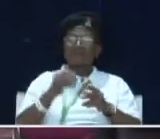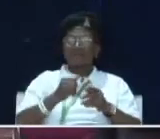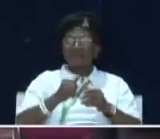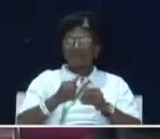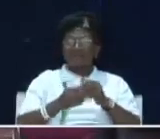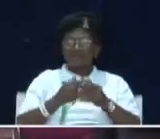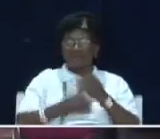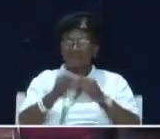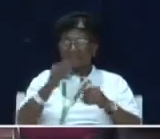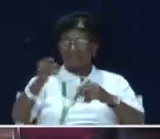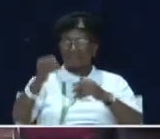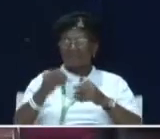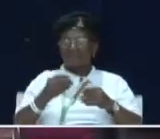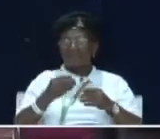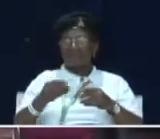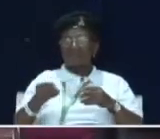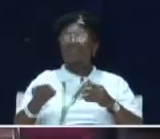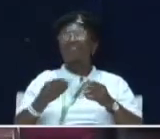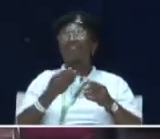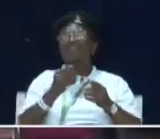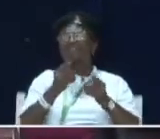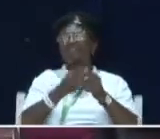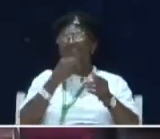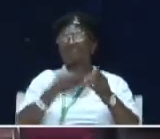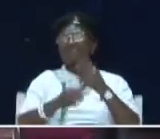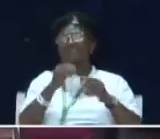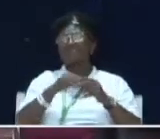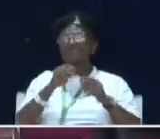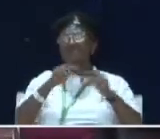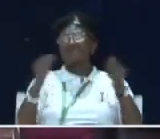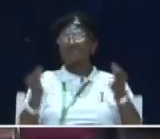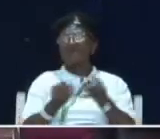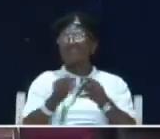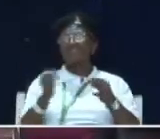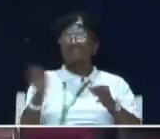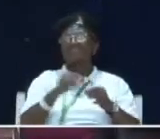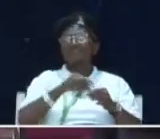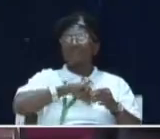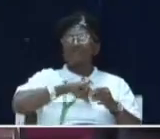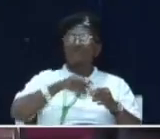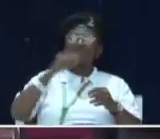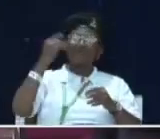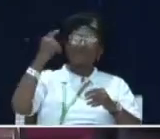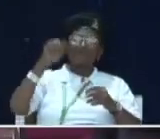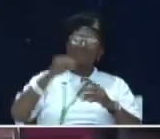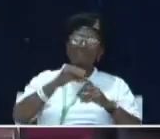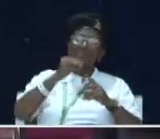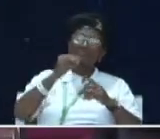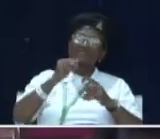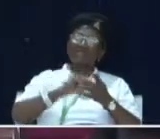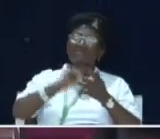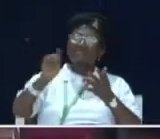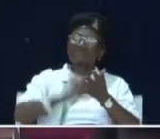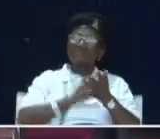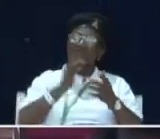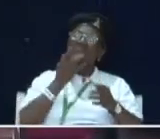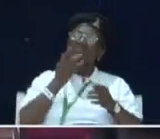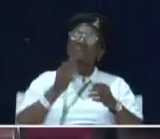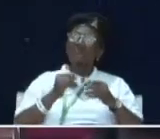in a family, you qualify for special divine favor.